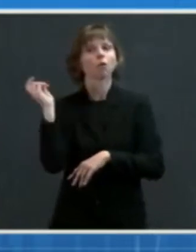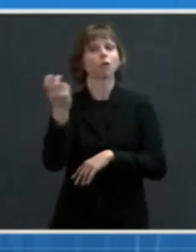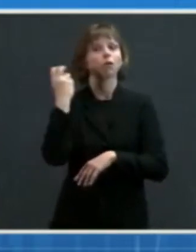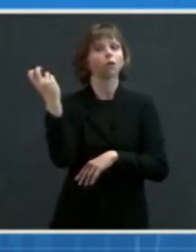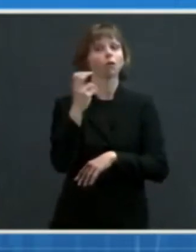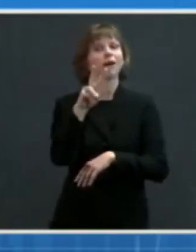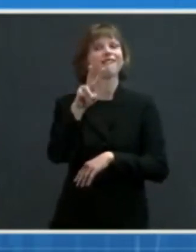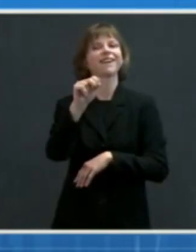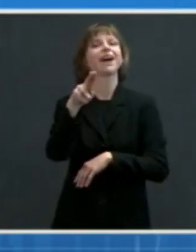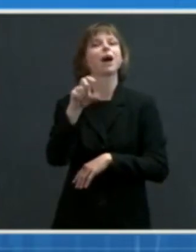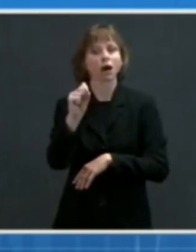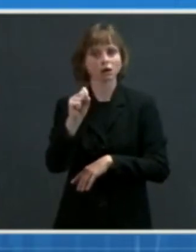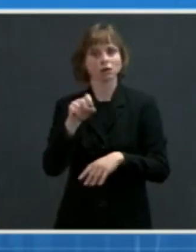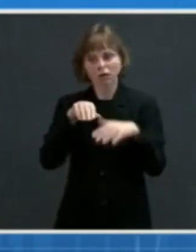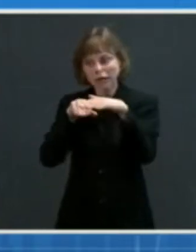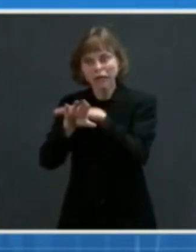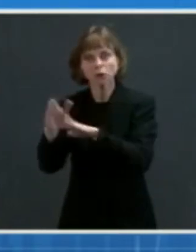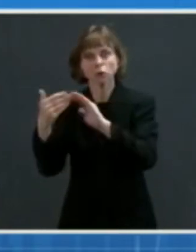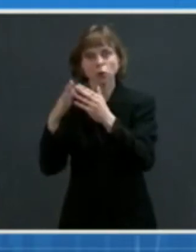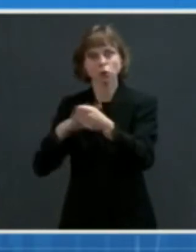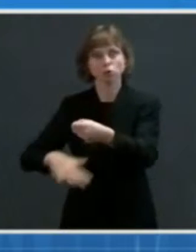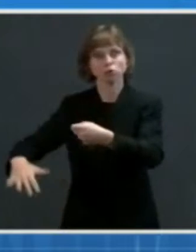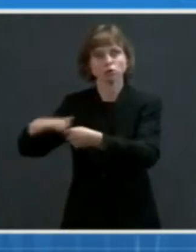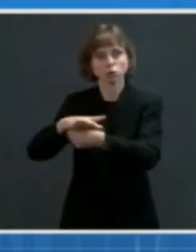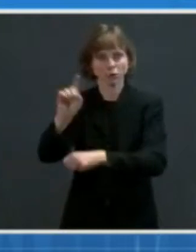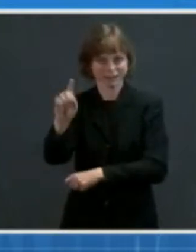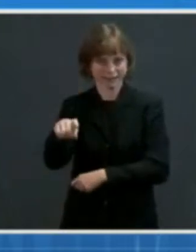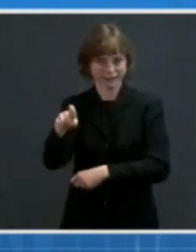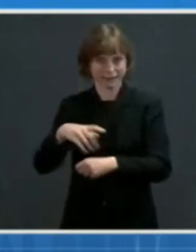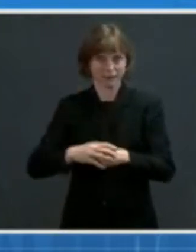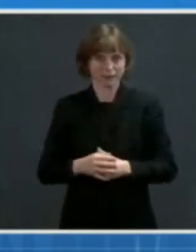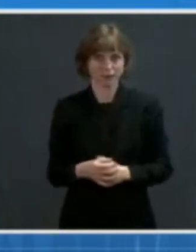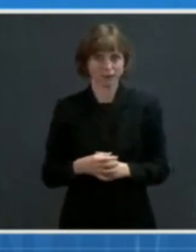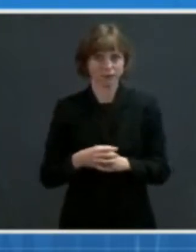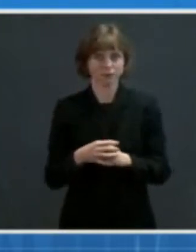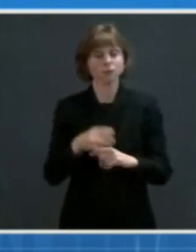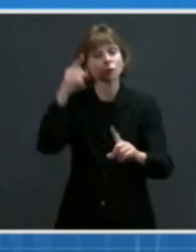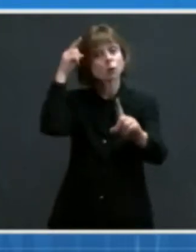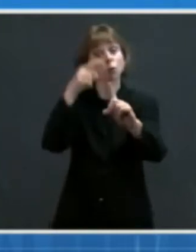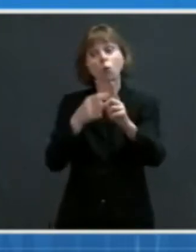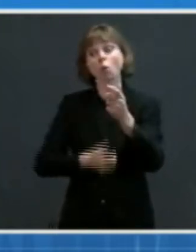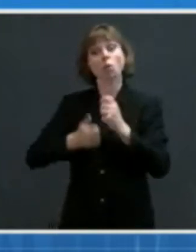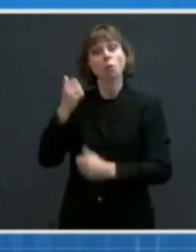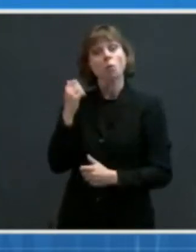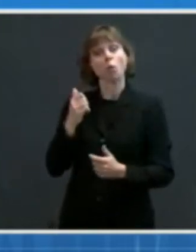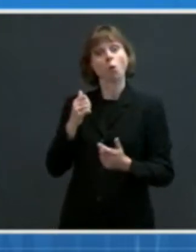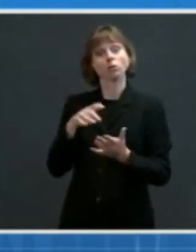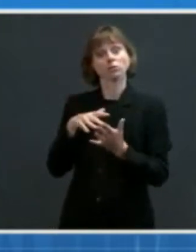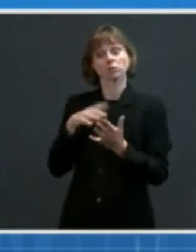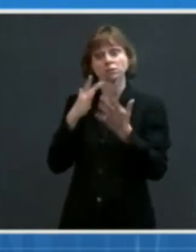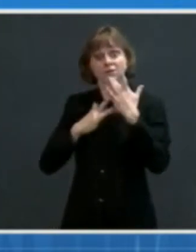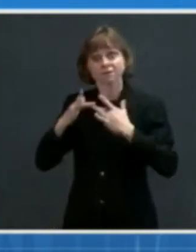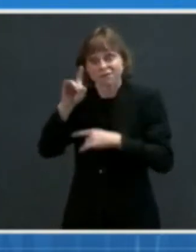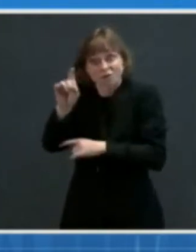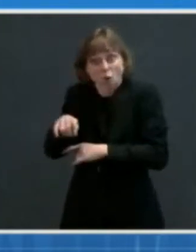need. Their goal, again, is to get 2 million of the most vulnerable seniors vaccinated as soon as